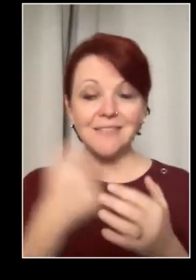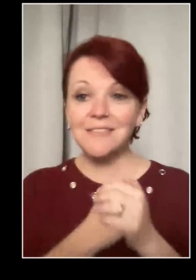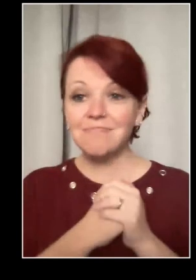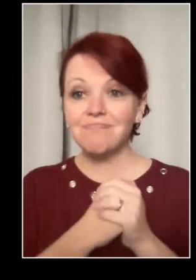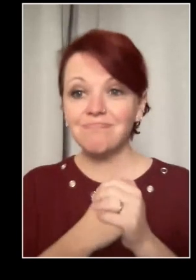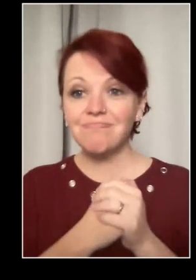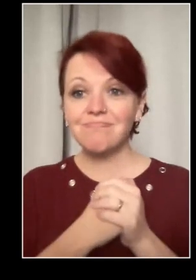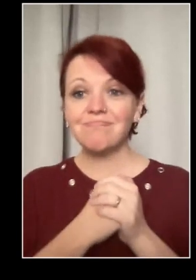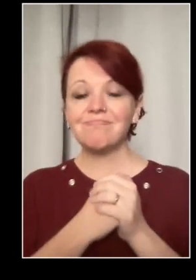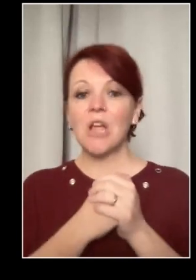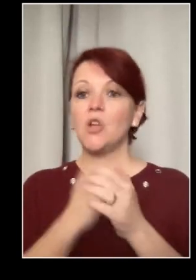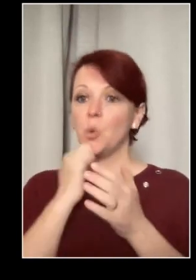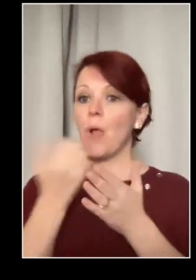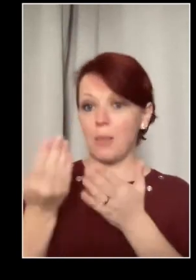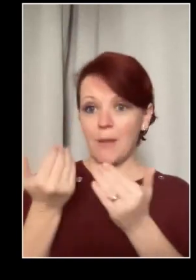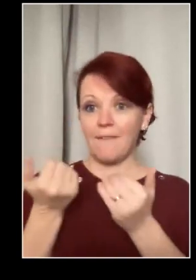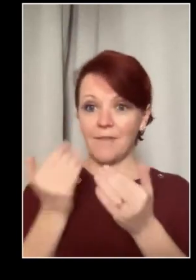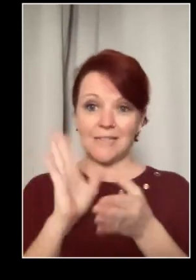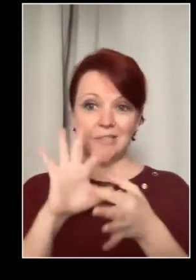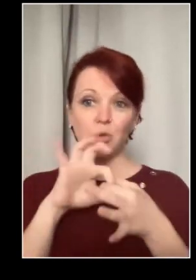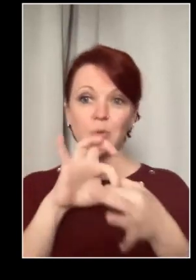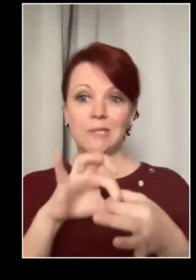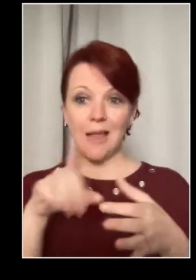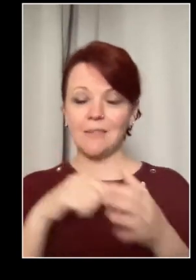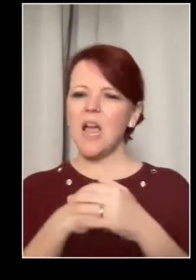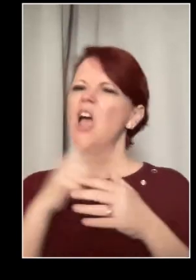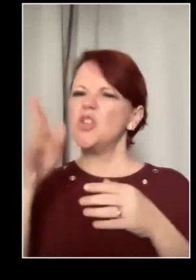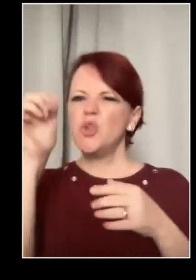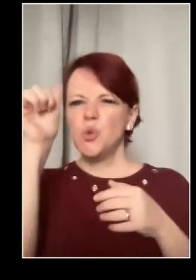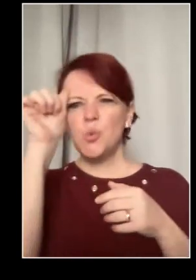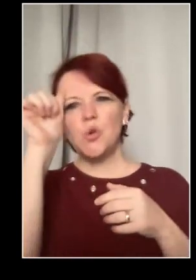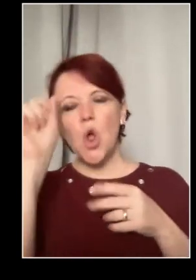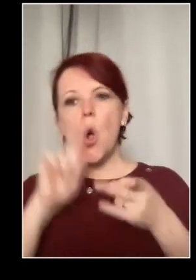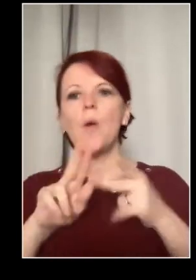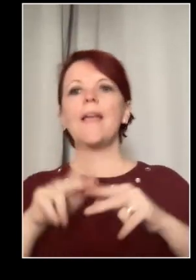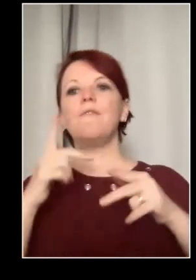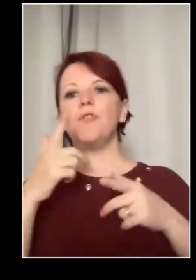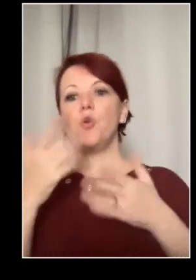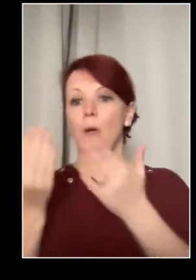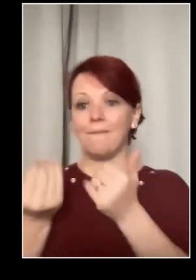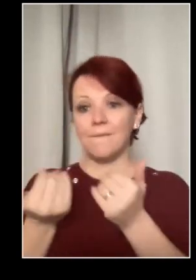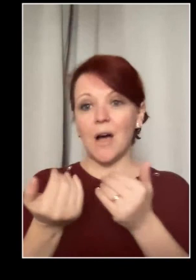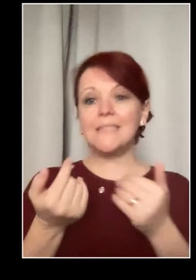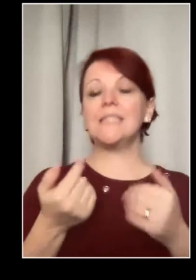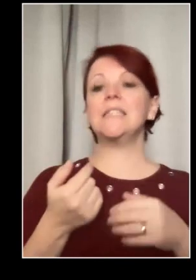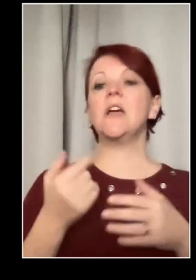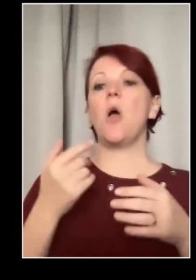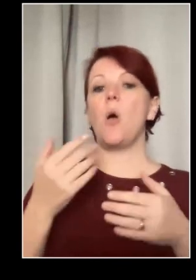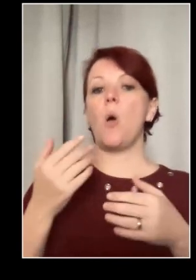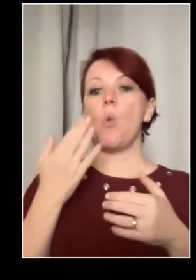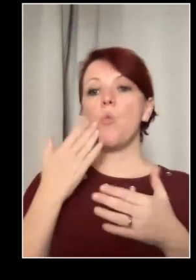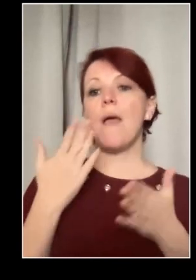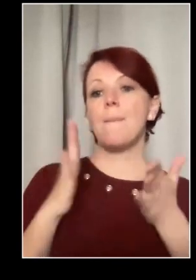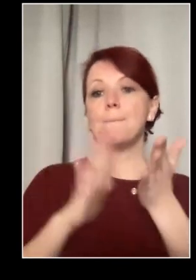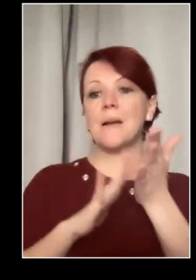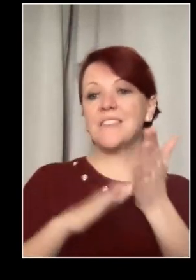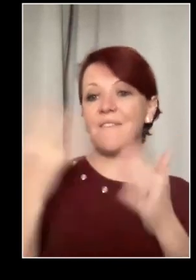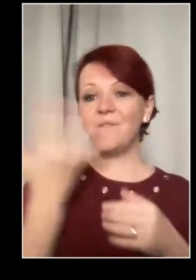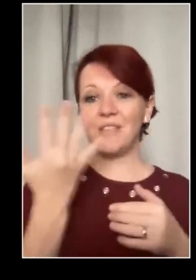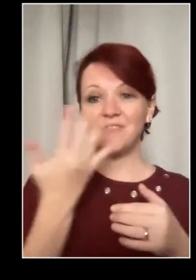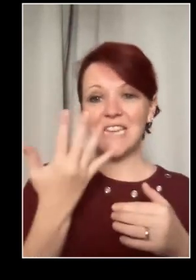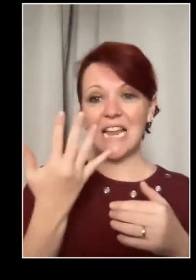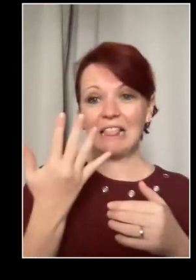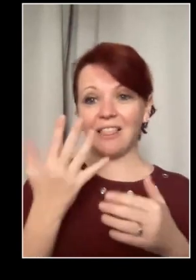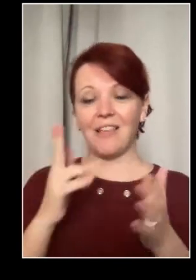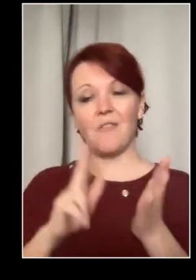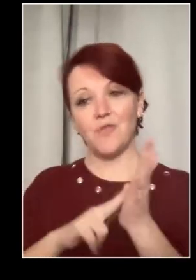Awards website, so we look forward to that. The communication will be sent on Monday the 15th of November, so best of luck. All that remains now is to